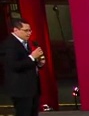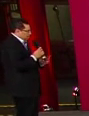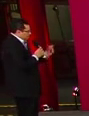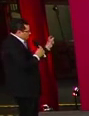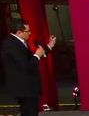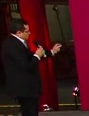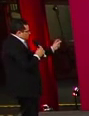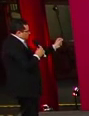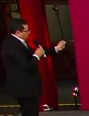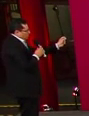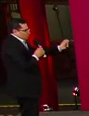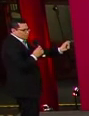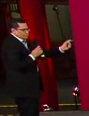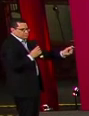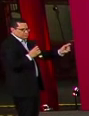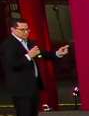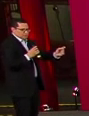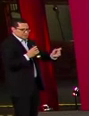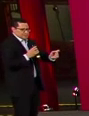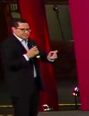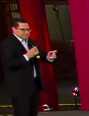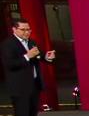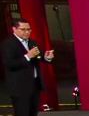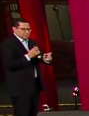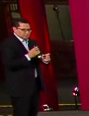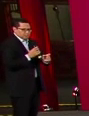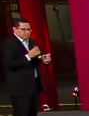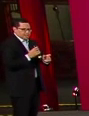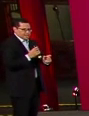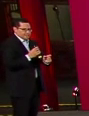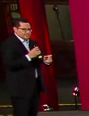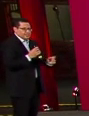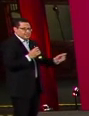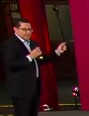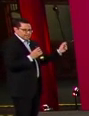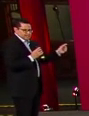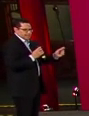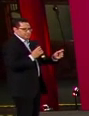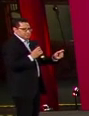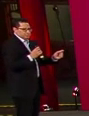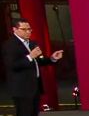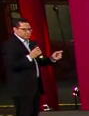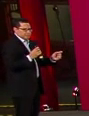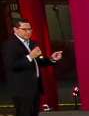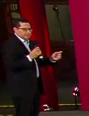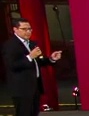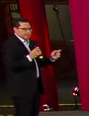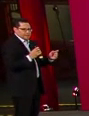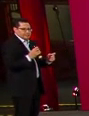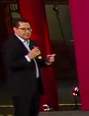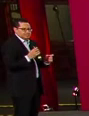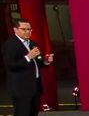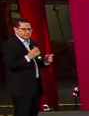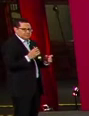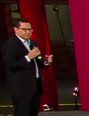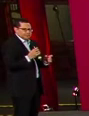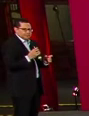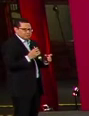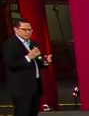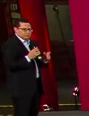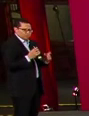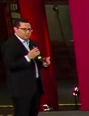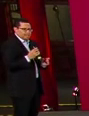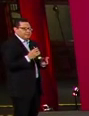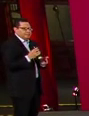have degrouped previously we had all of the senior citizens over 65 all